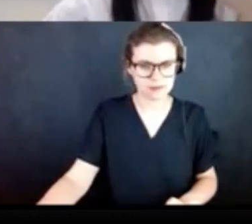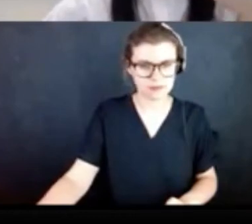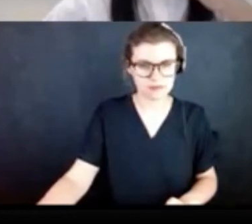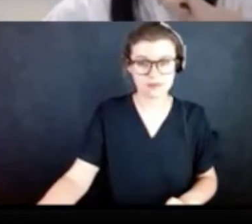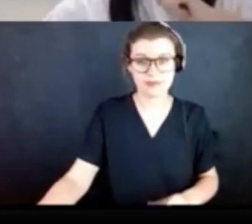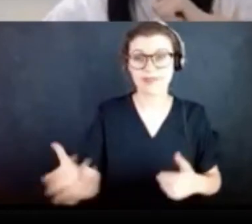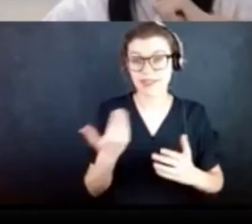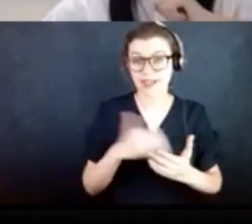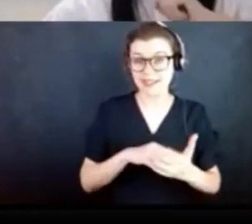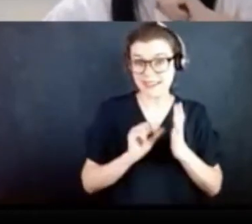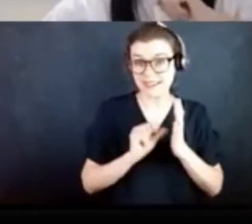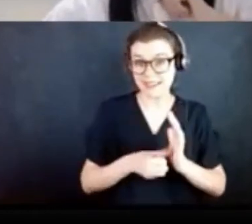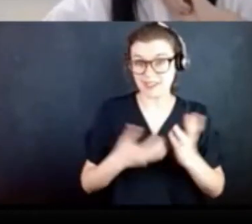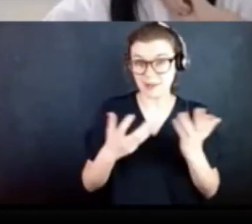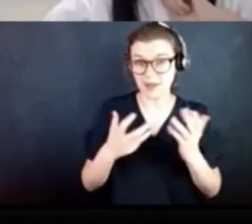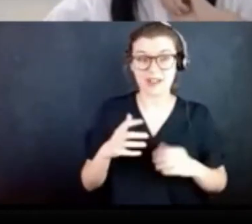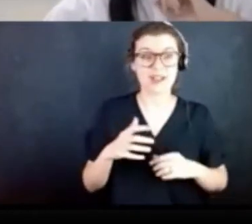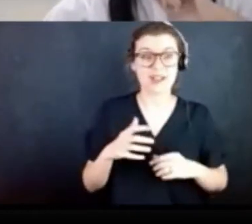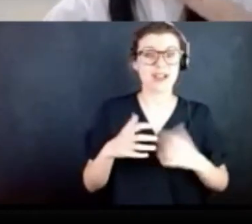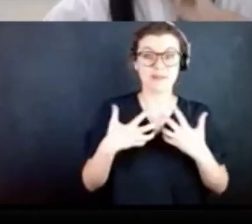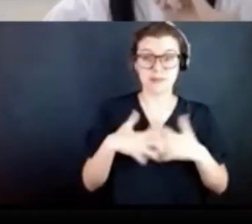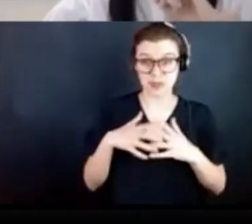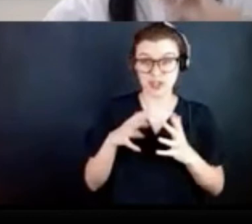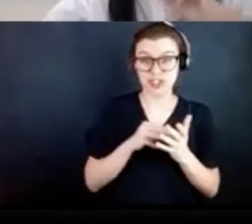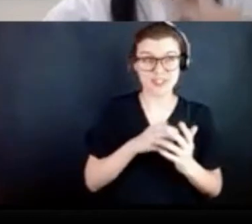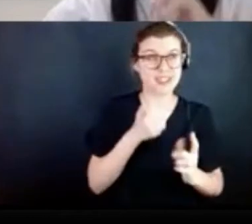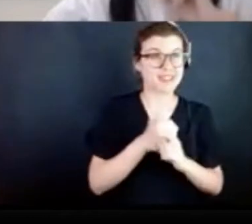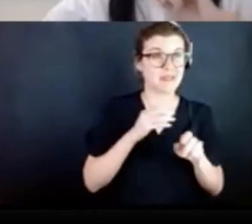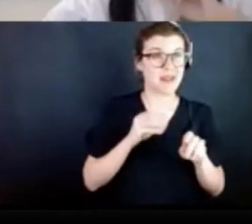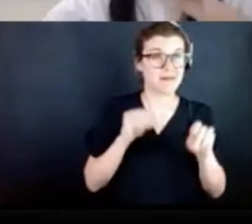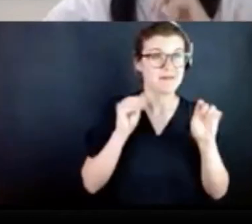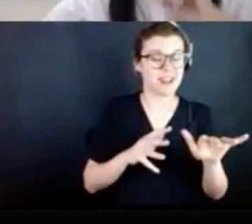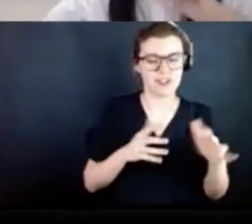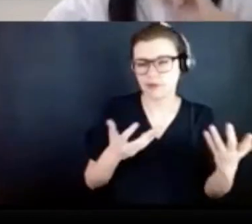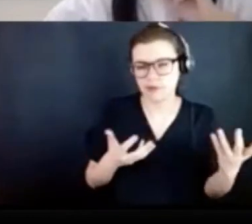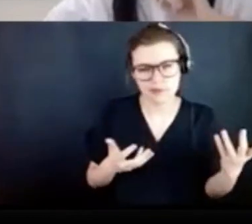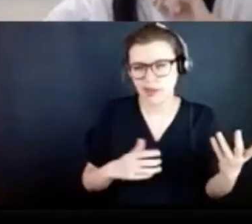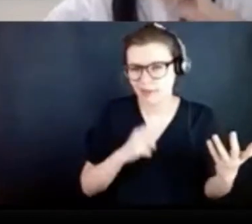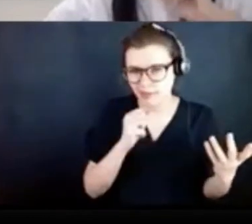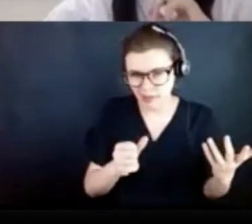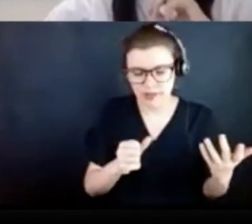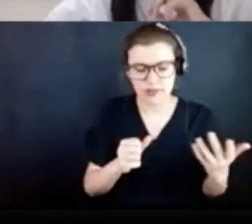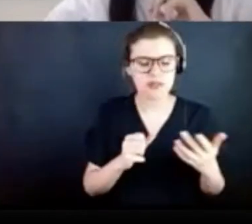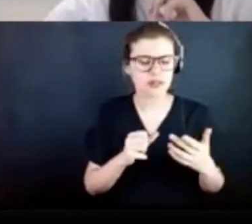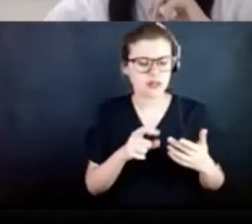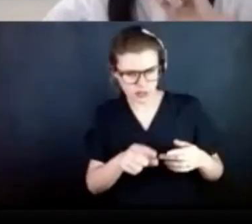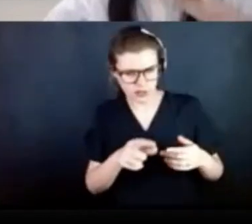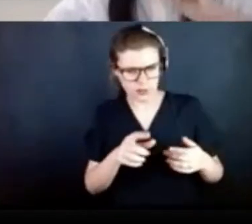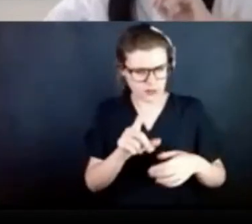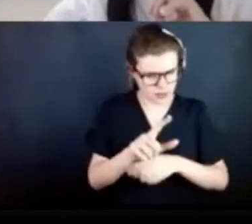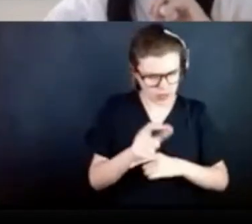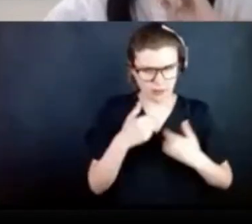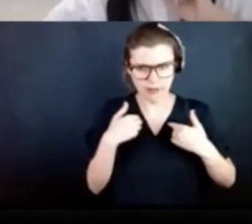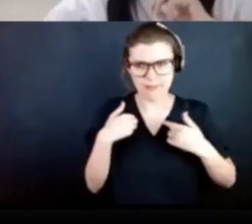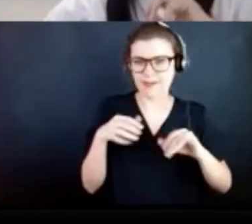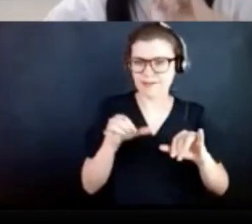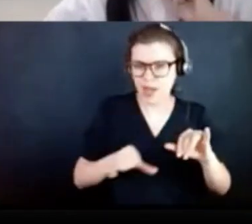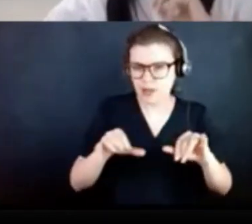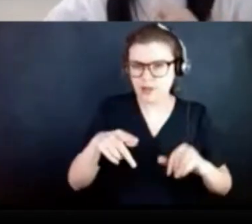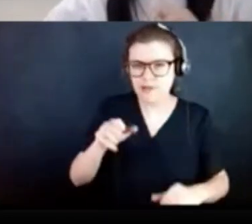re-emphasize the point, machine learning is not magic at all. It's about automatically finding meaningful patterns in data. And the key